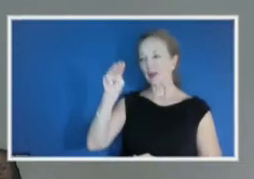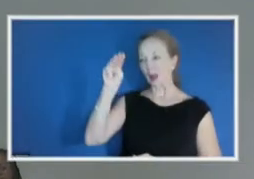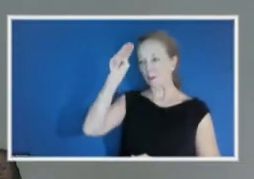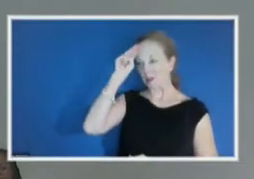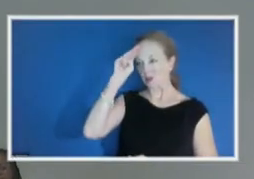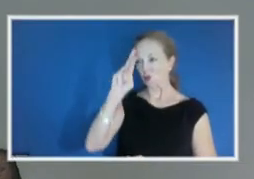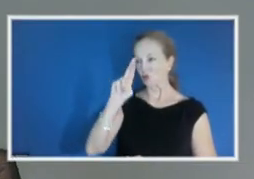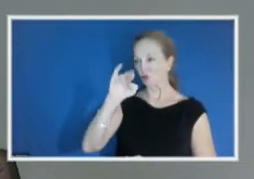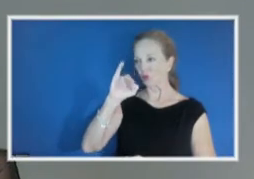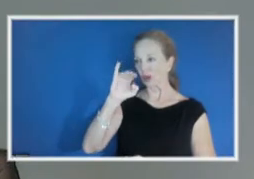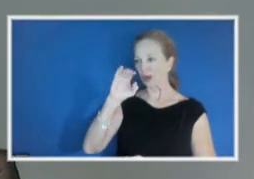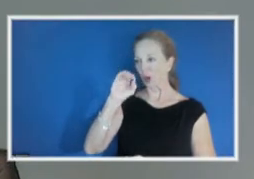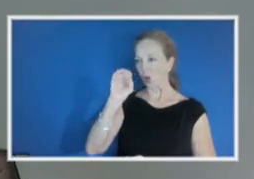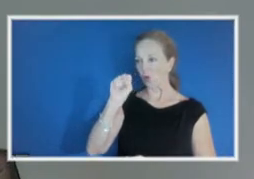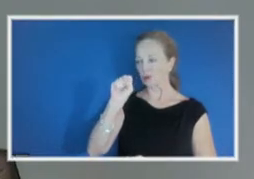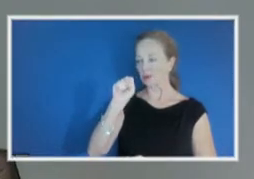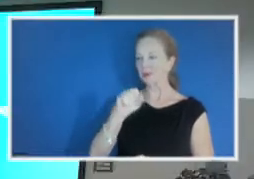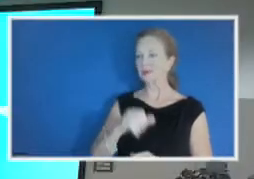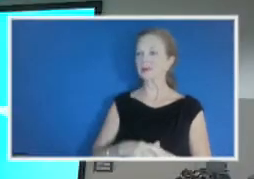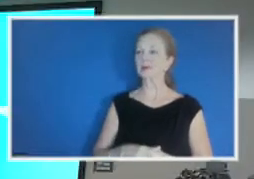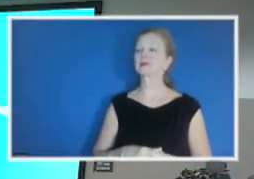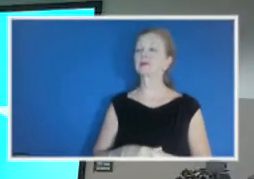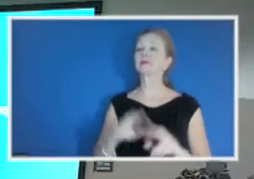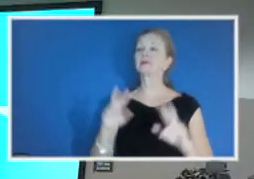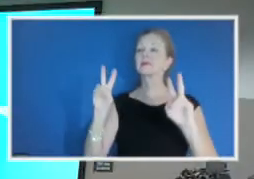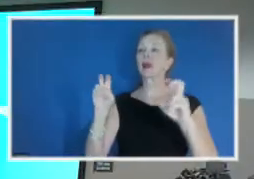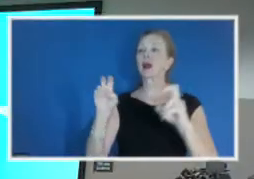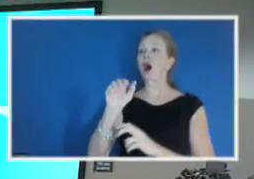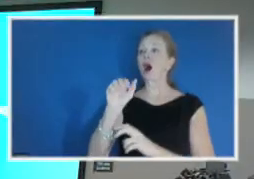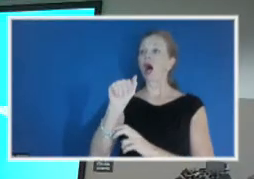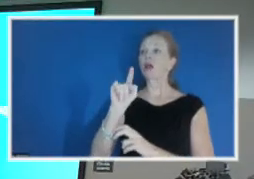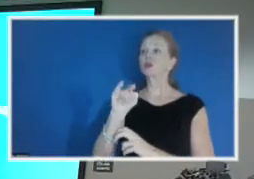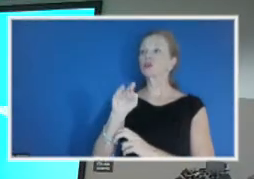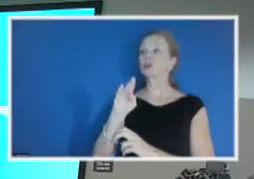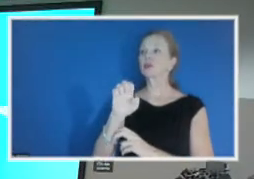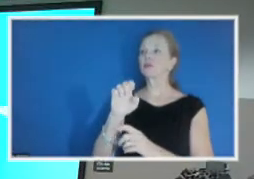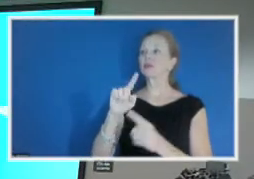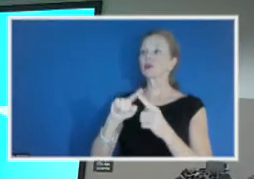The Alternatives to Violence program. Yes, ma'am.